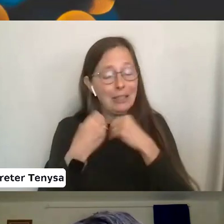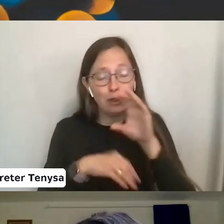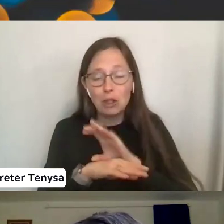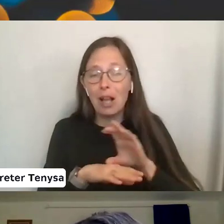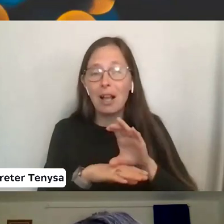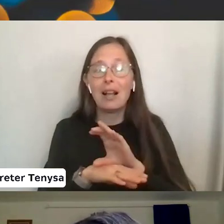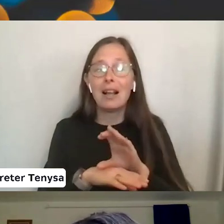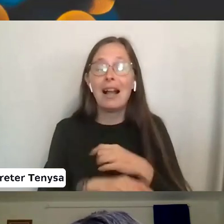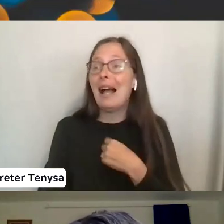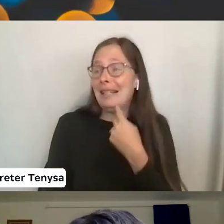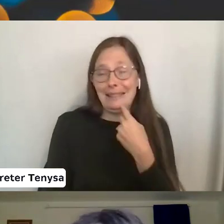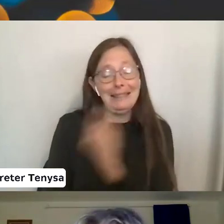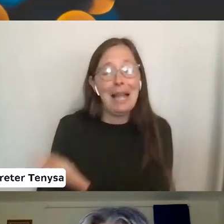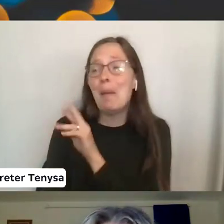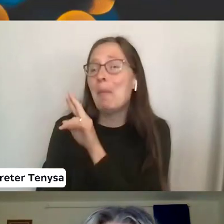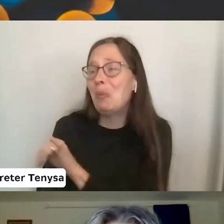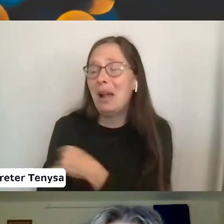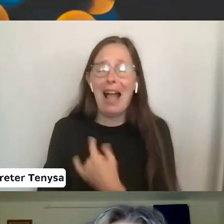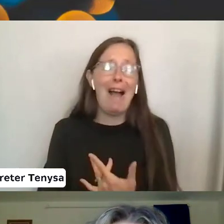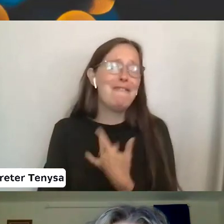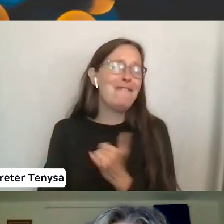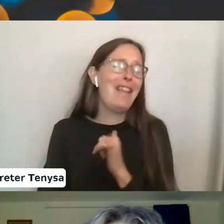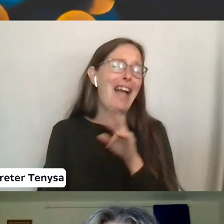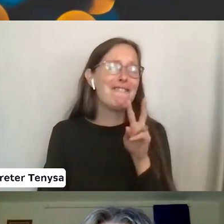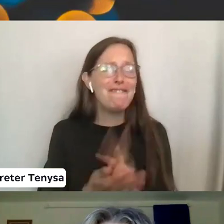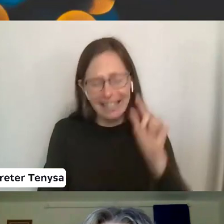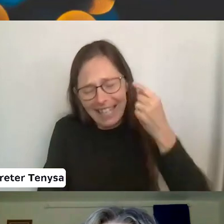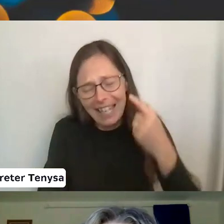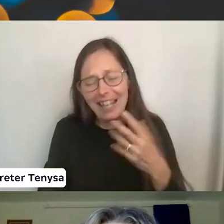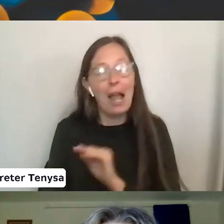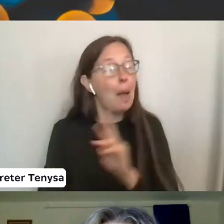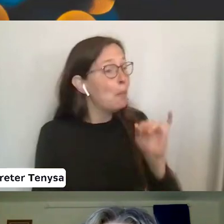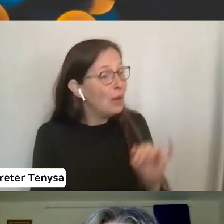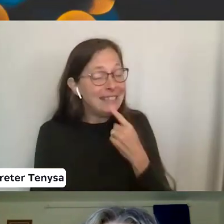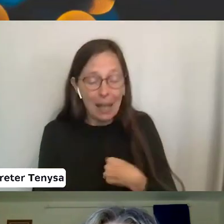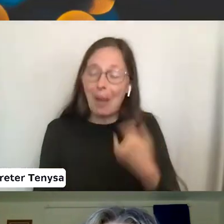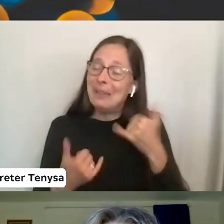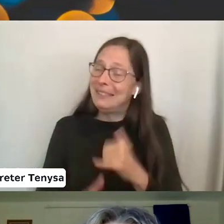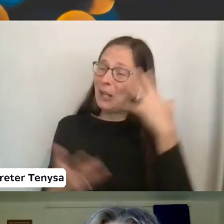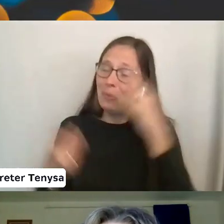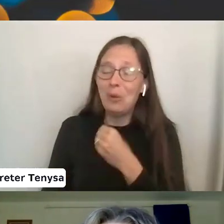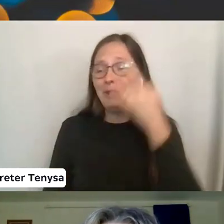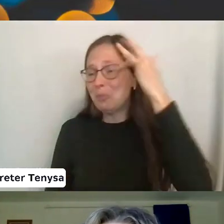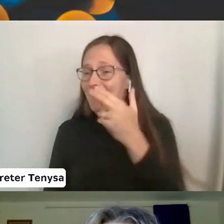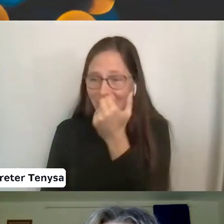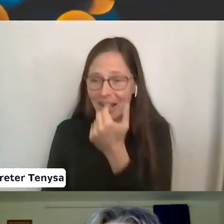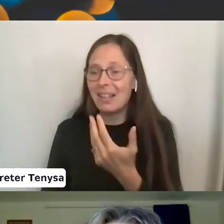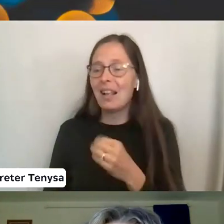I tell Briana that I feel like a fucking idiot. And Briana tells me I'm still pretty and smart and funny.